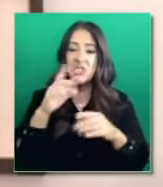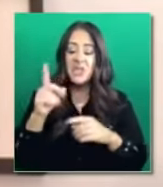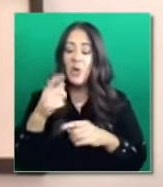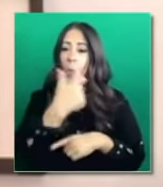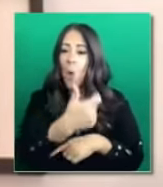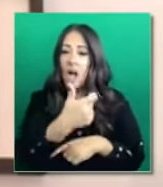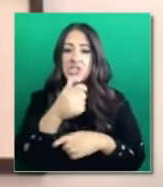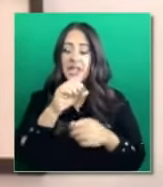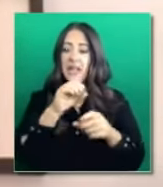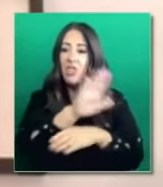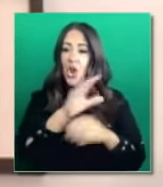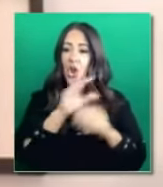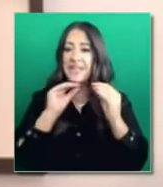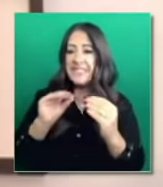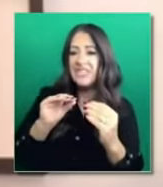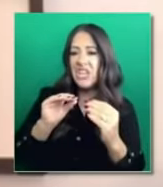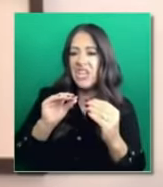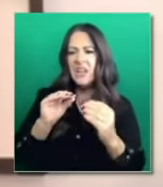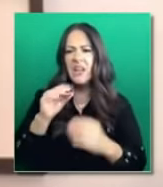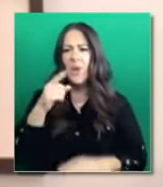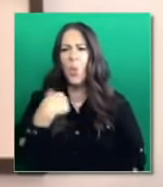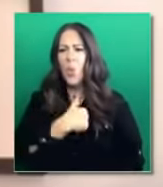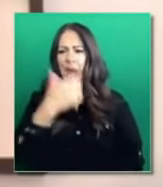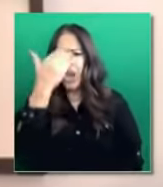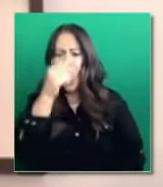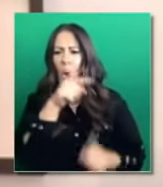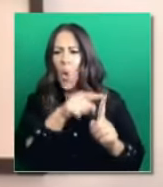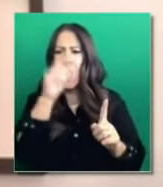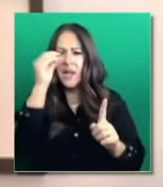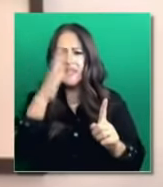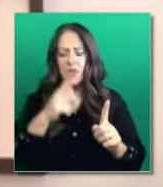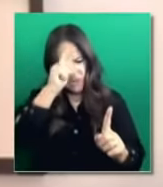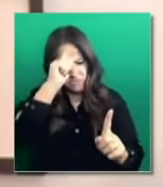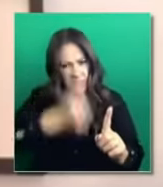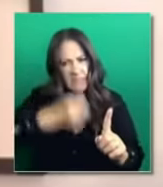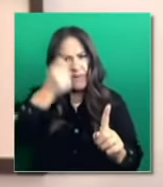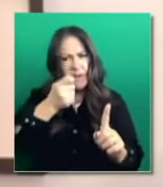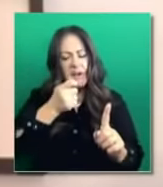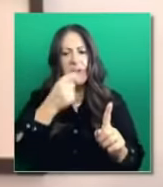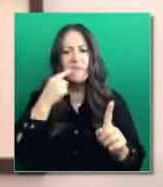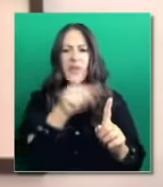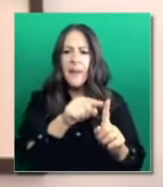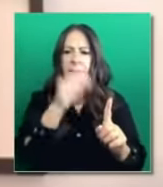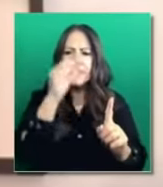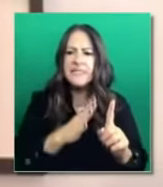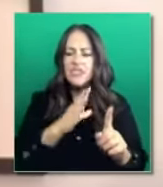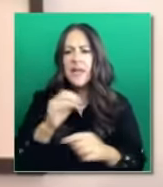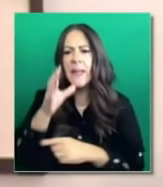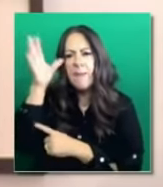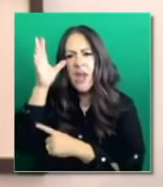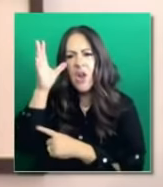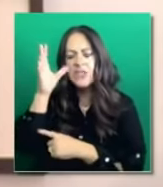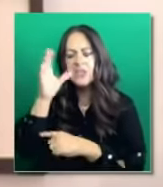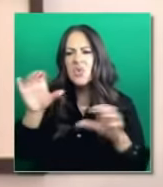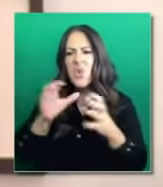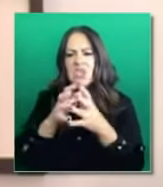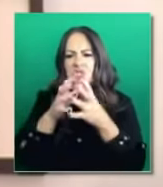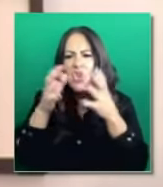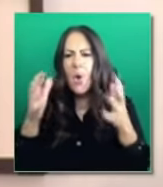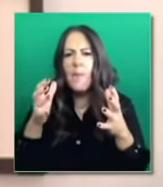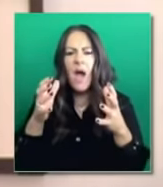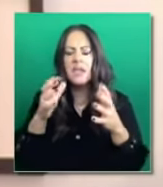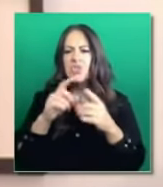giving everything and our students are giving everything and their parents are doing all that they can. And I applaud their efforts. Unfortunately, this takes its toll